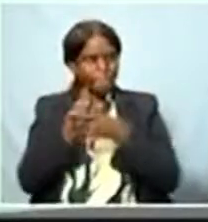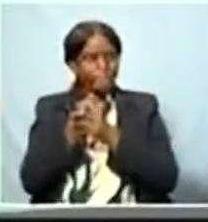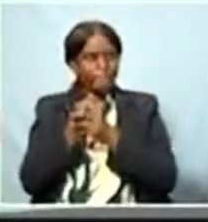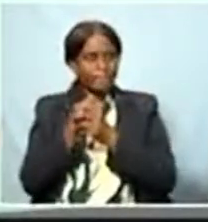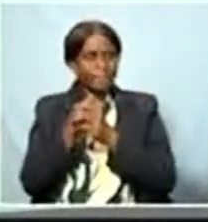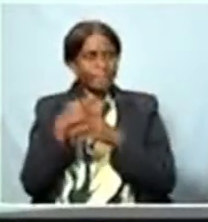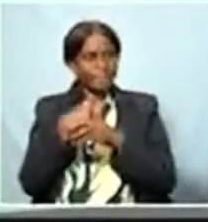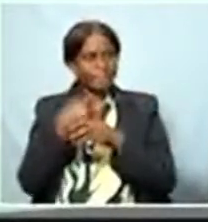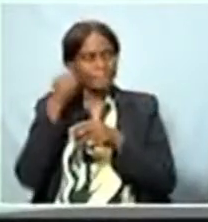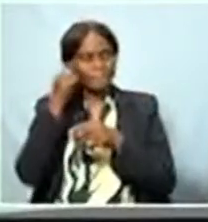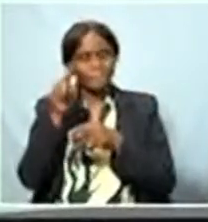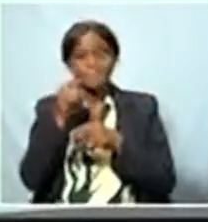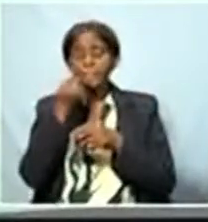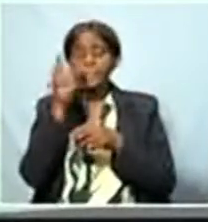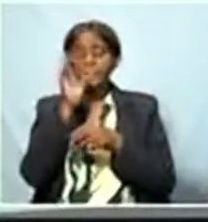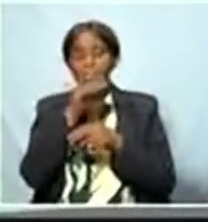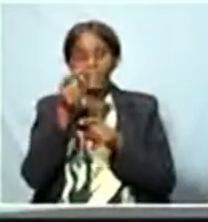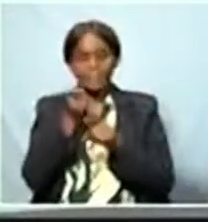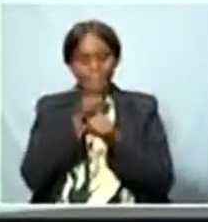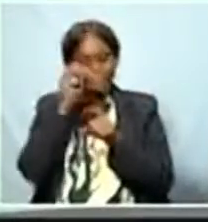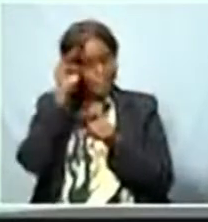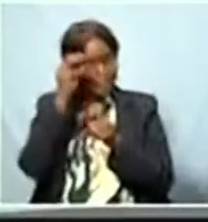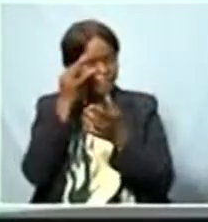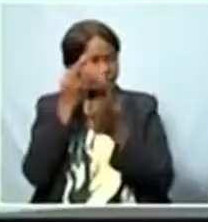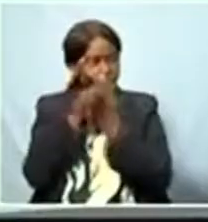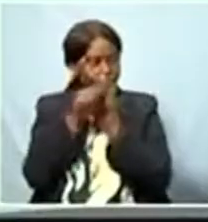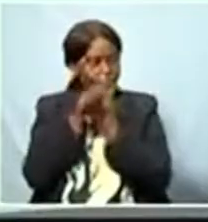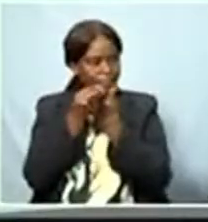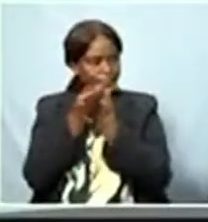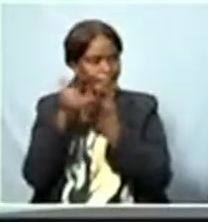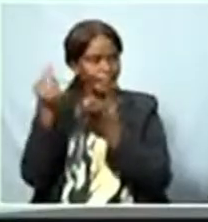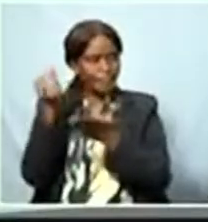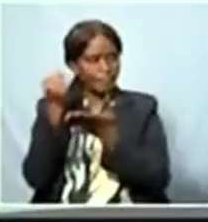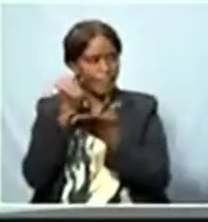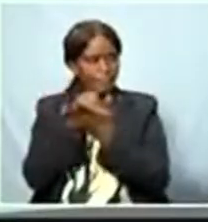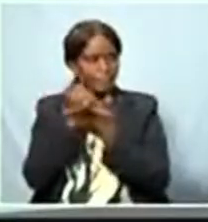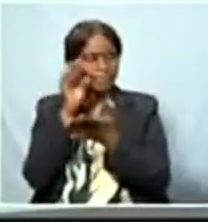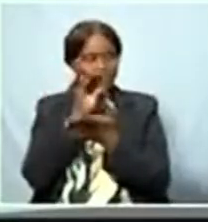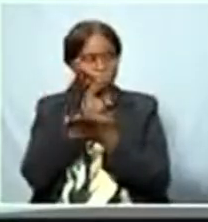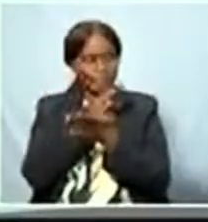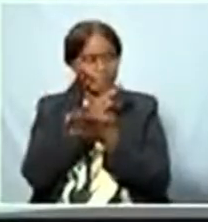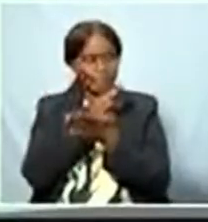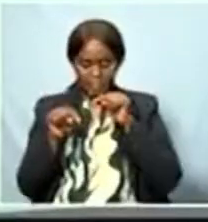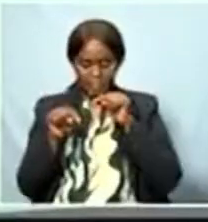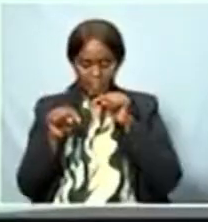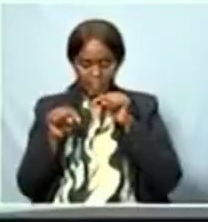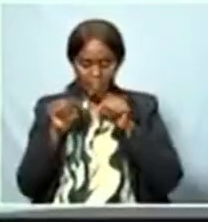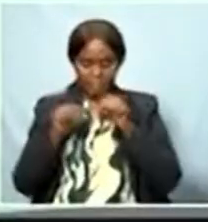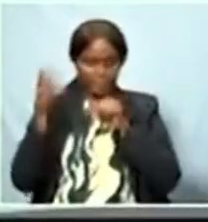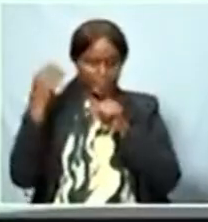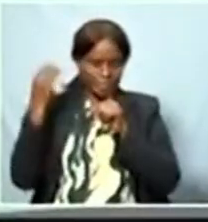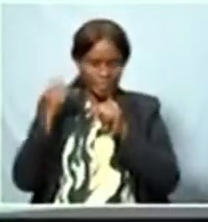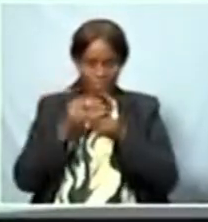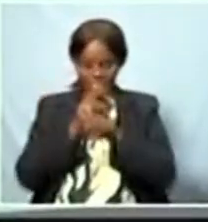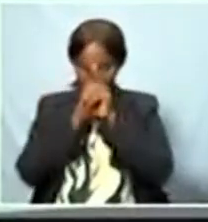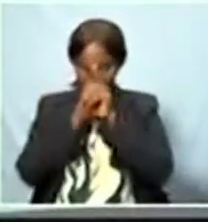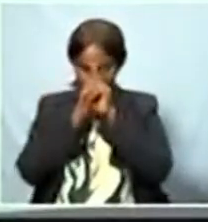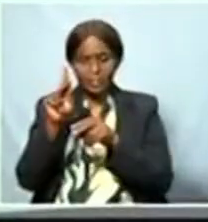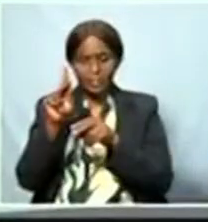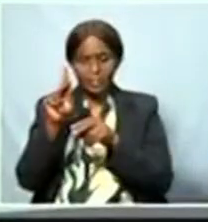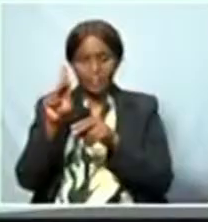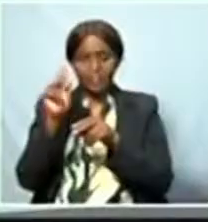I think you said the Ministry of Finance was contracting. In the recent past, Honorable Pyongo,